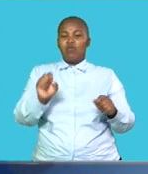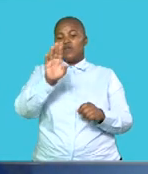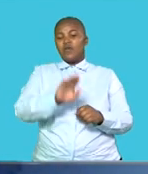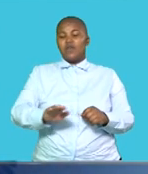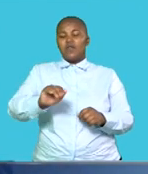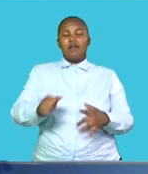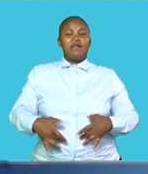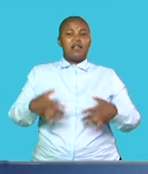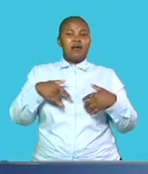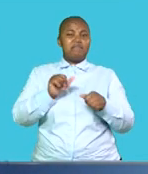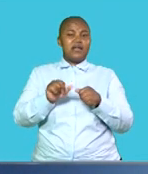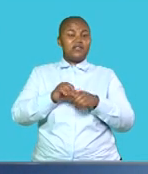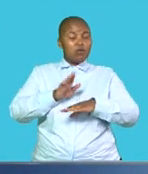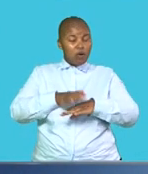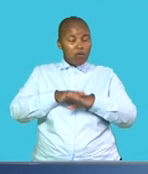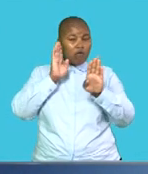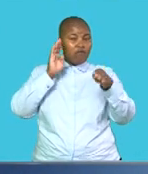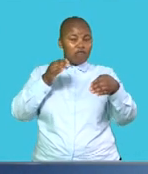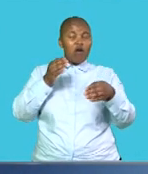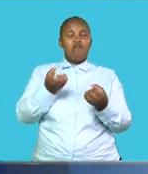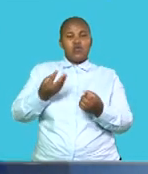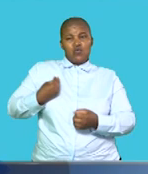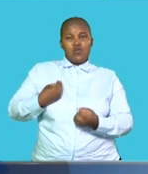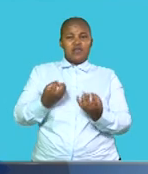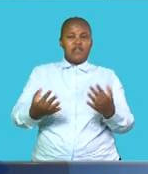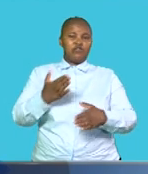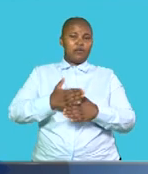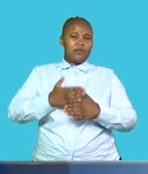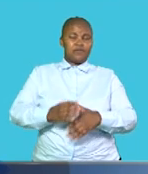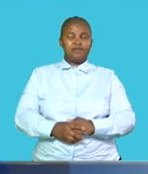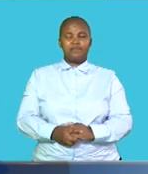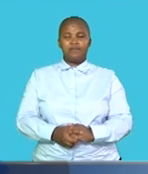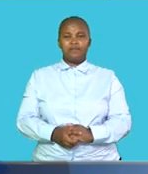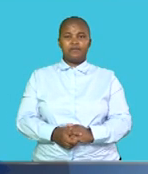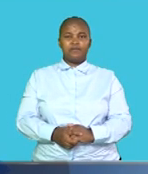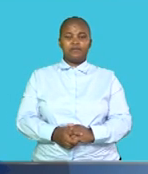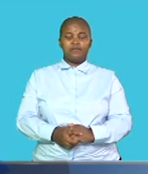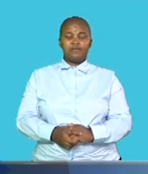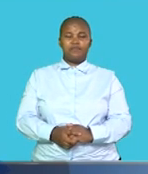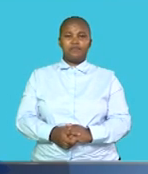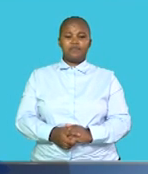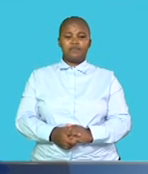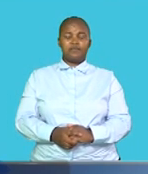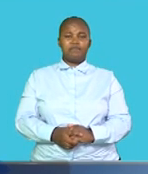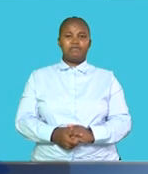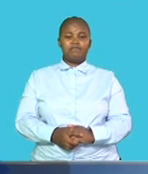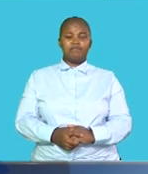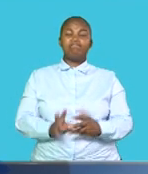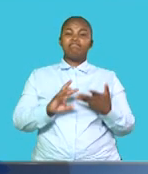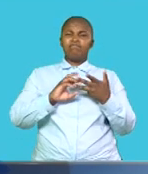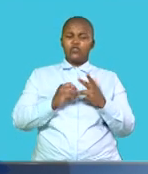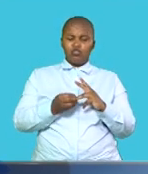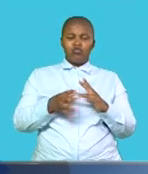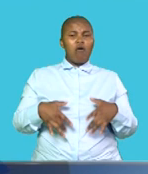go theeng mesebetsi gagologolo go batšha. We are trying to bring that hope back. We are trying to bring life